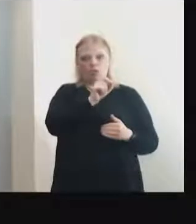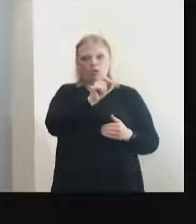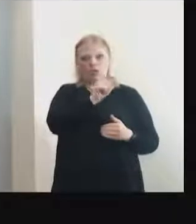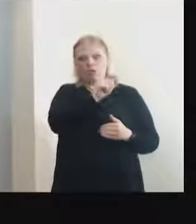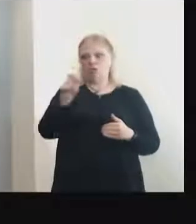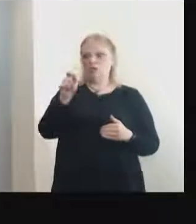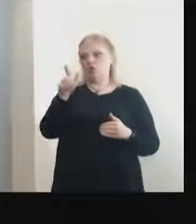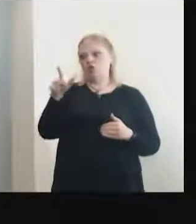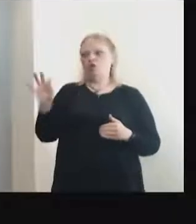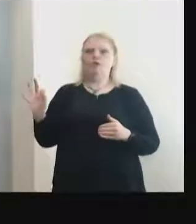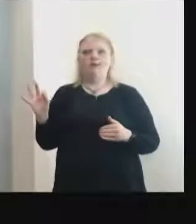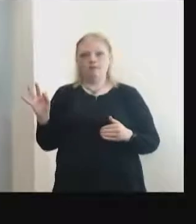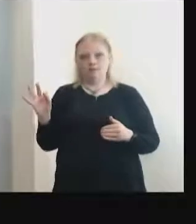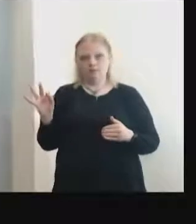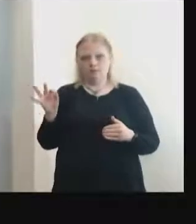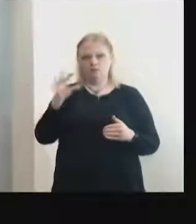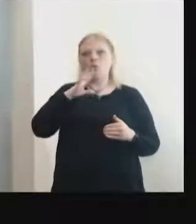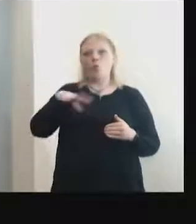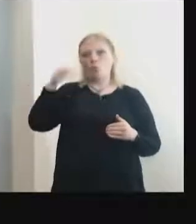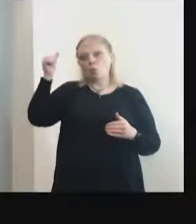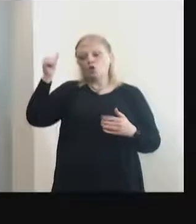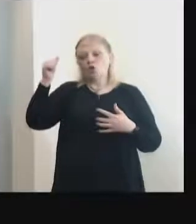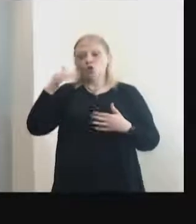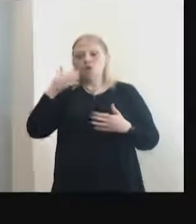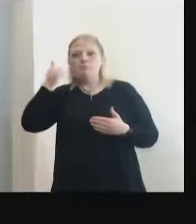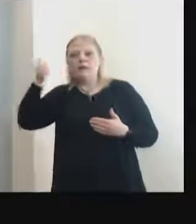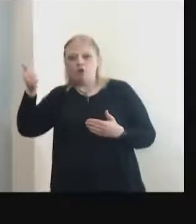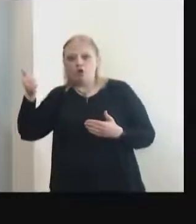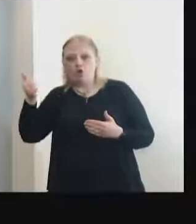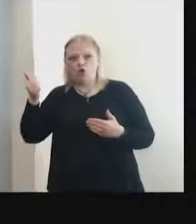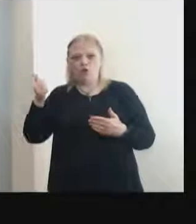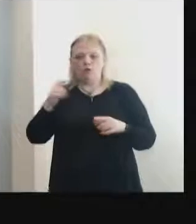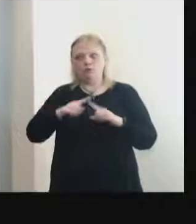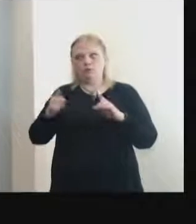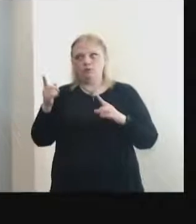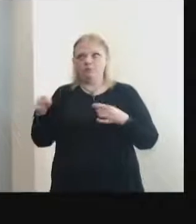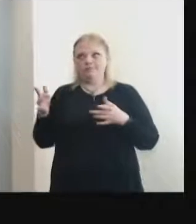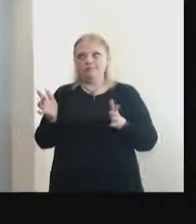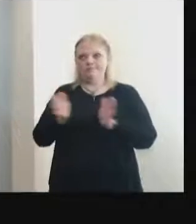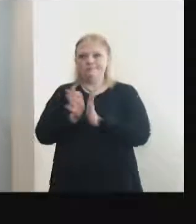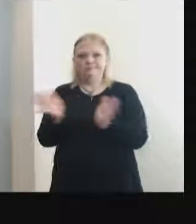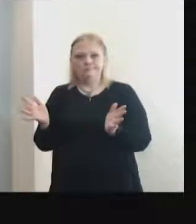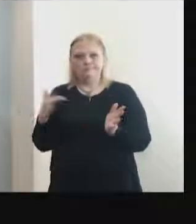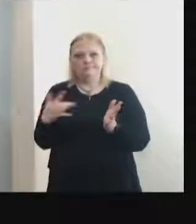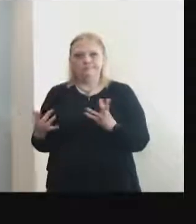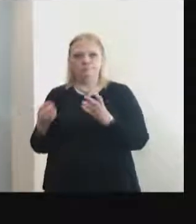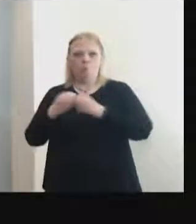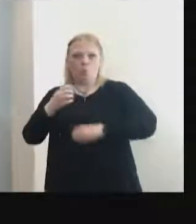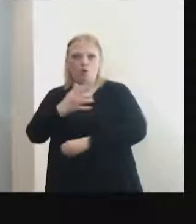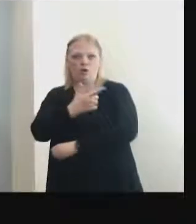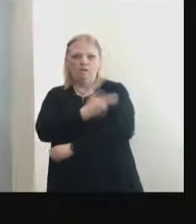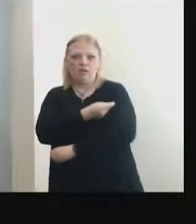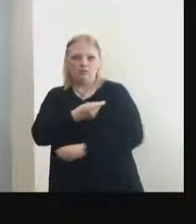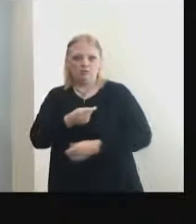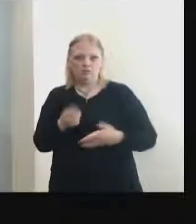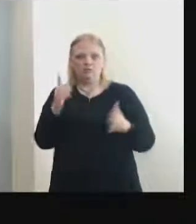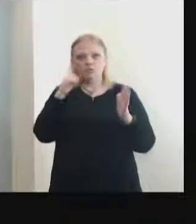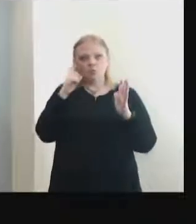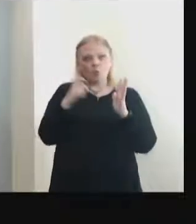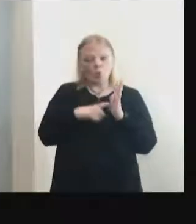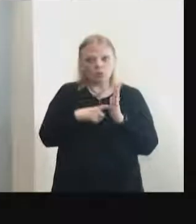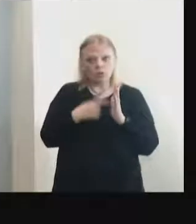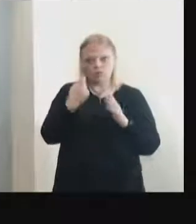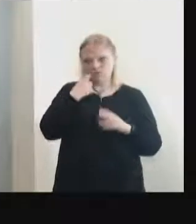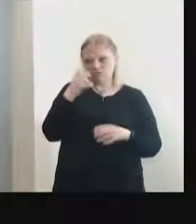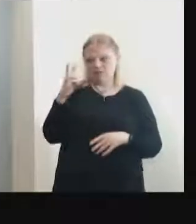39. The older adults are better. We also know that the older adults are generally more vaccinated. And if you notice, in the